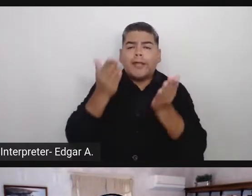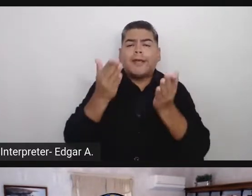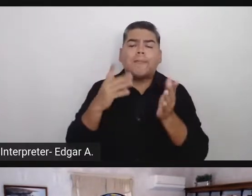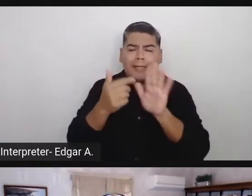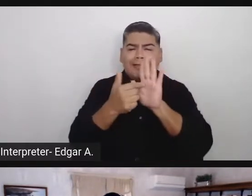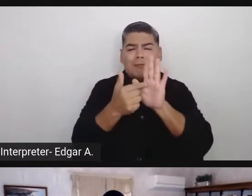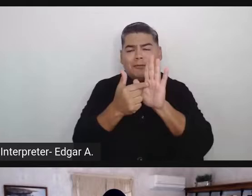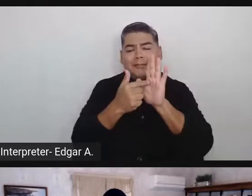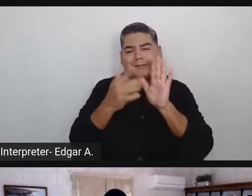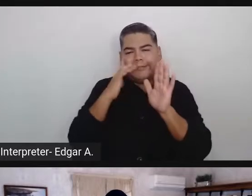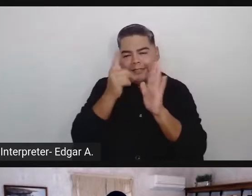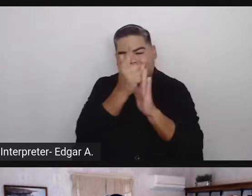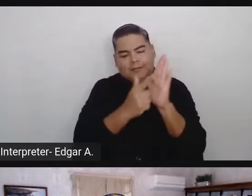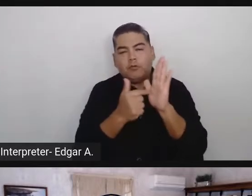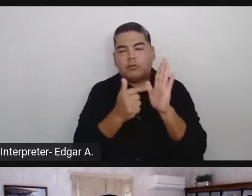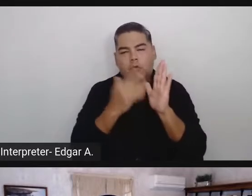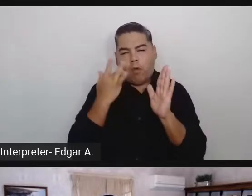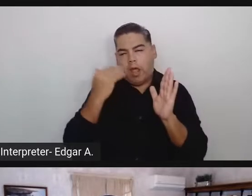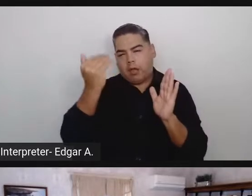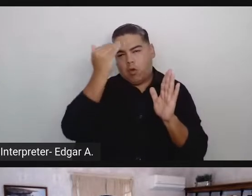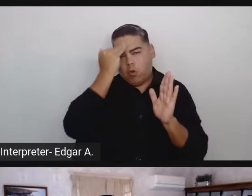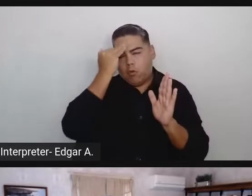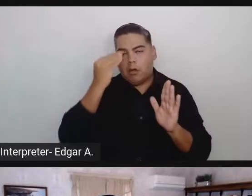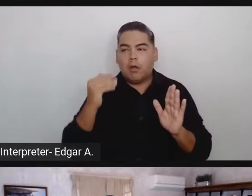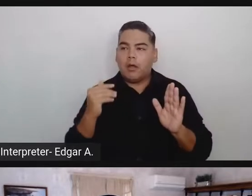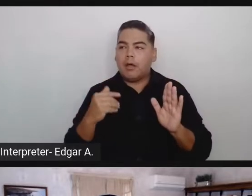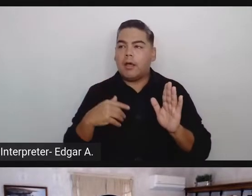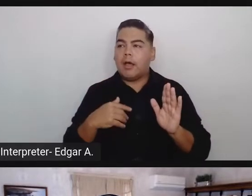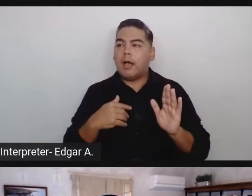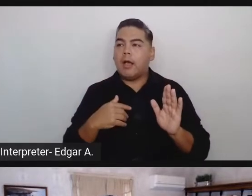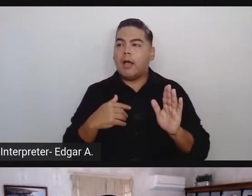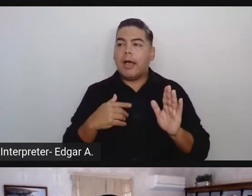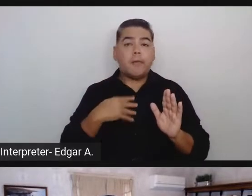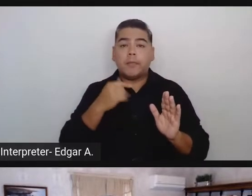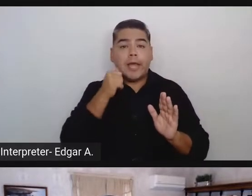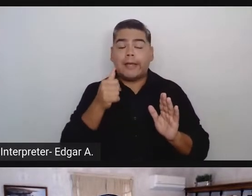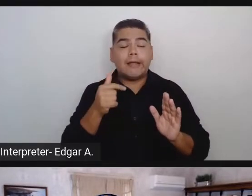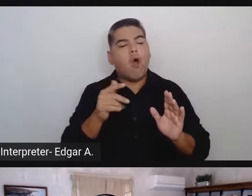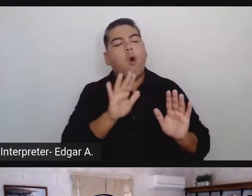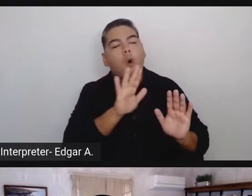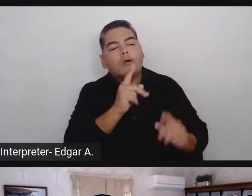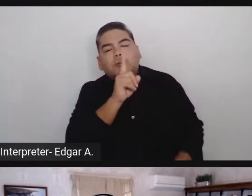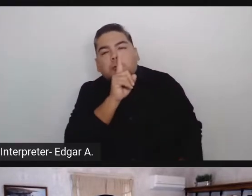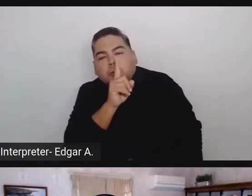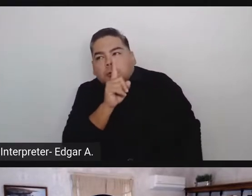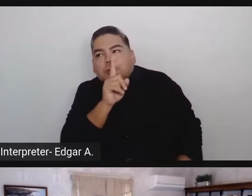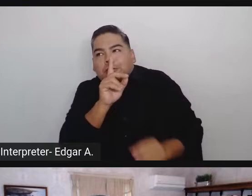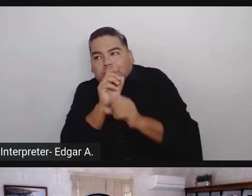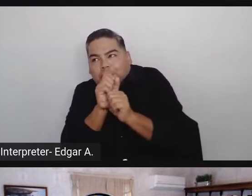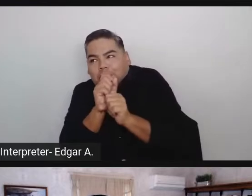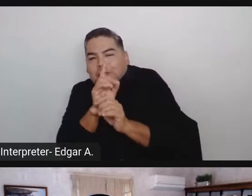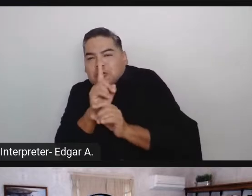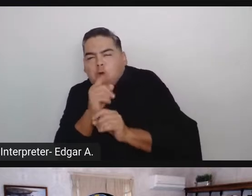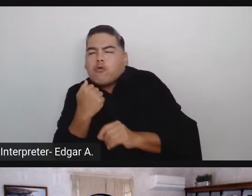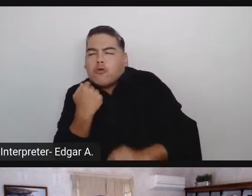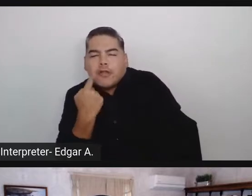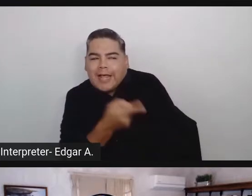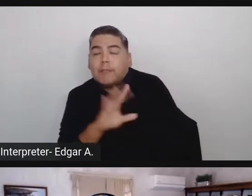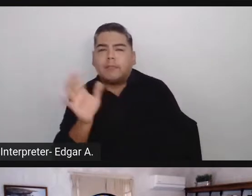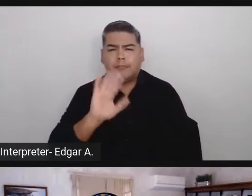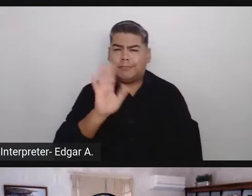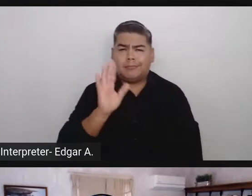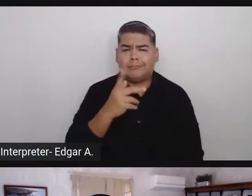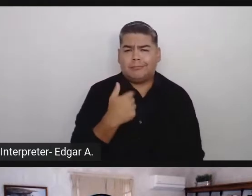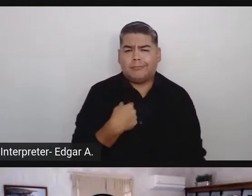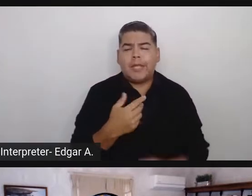I know about it, I'm not doing them any favors by not bringing it up. It really needs to come out. There's no tiptoeing around it.